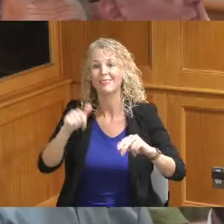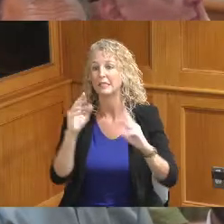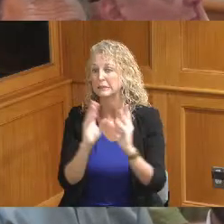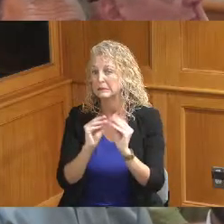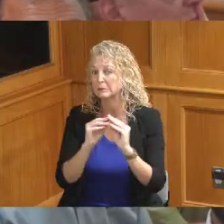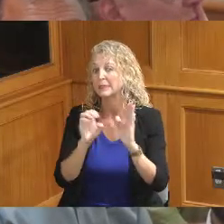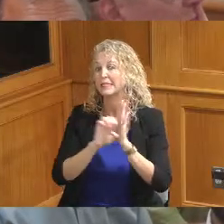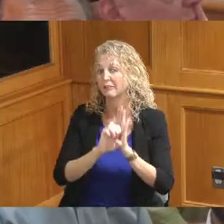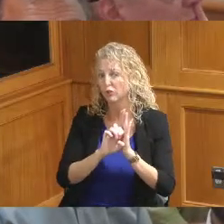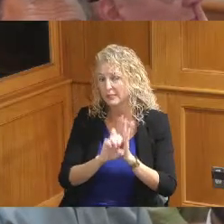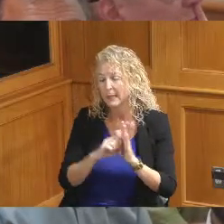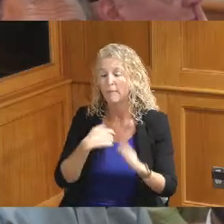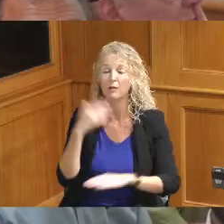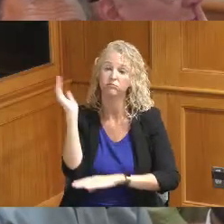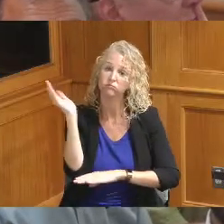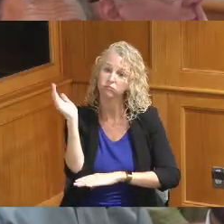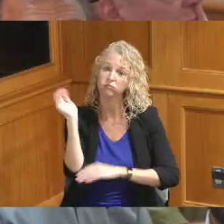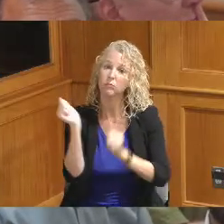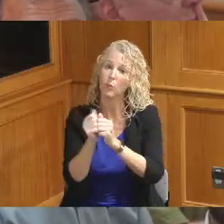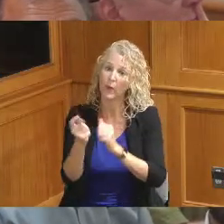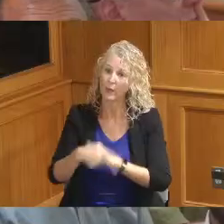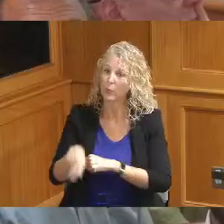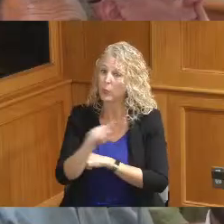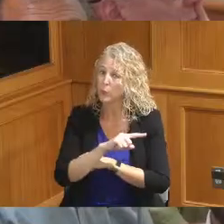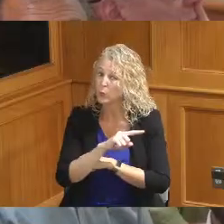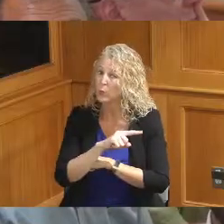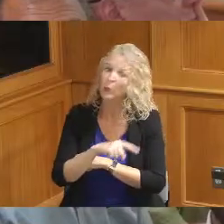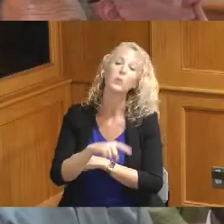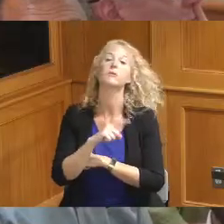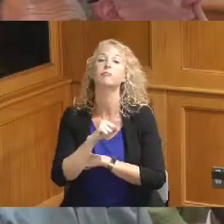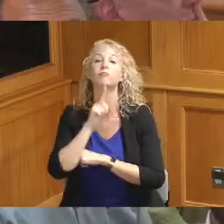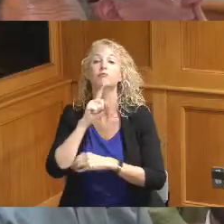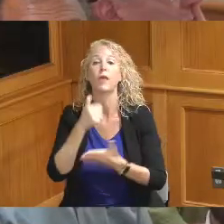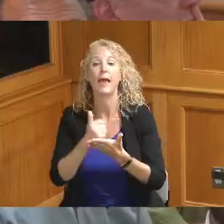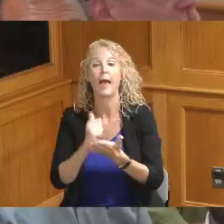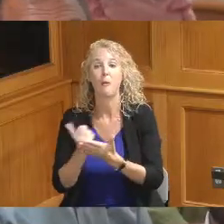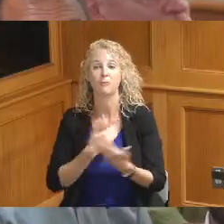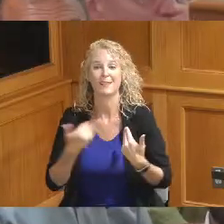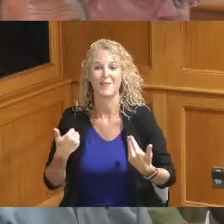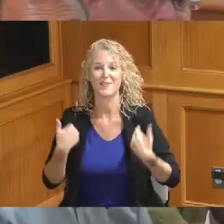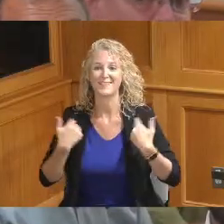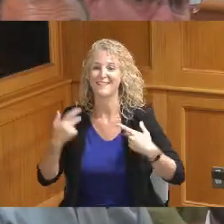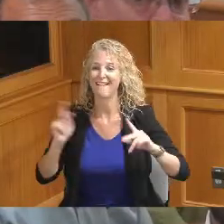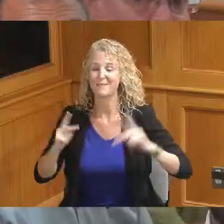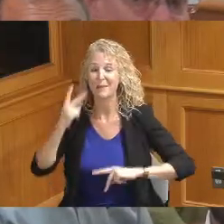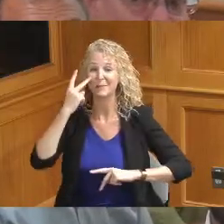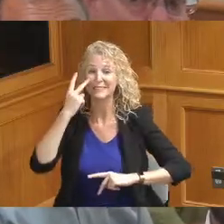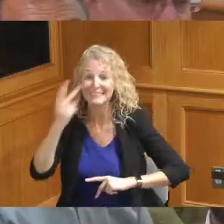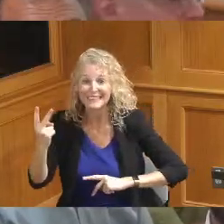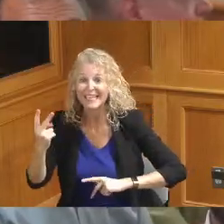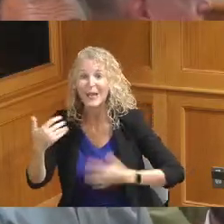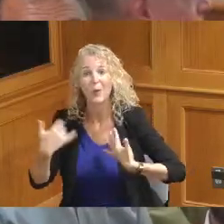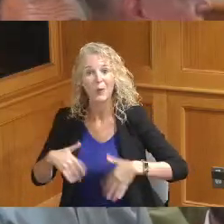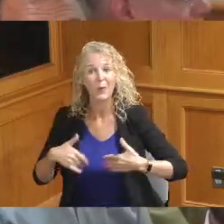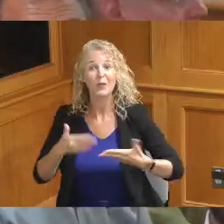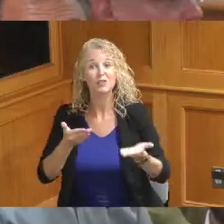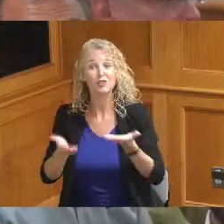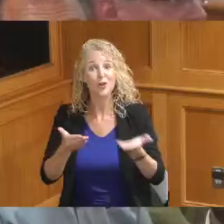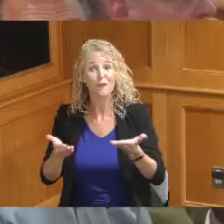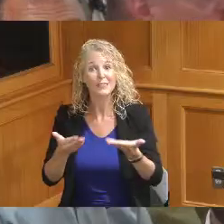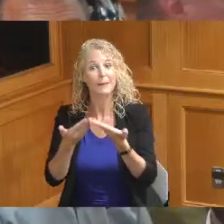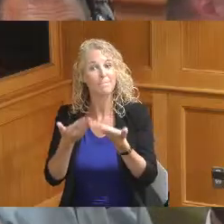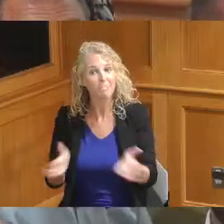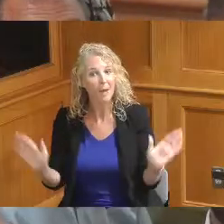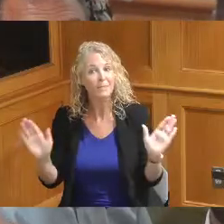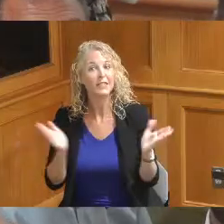speak to you all and engage you all on these platforms is something that probably has never been done that I can see of anywhere. And then talking about public